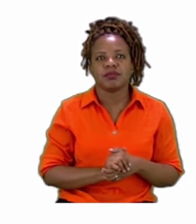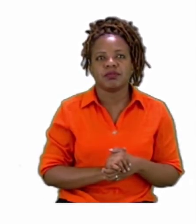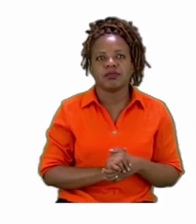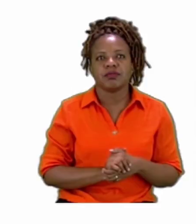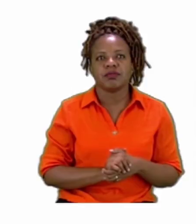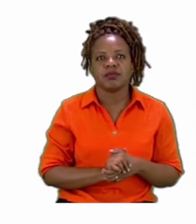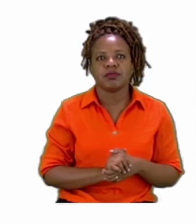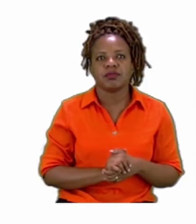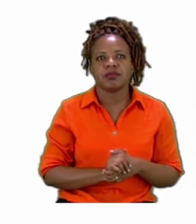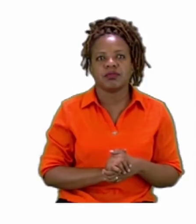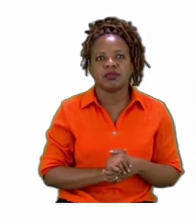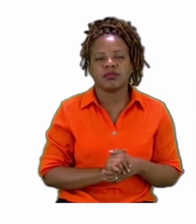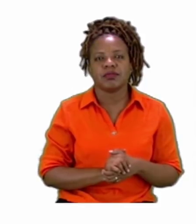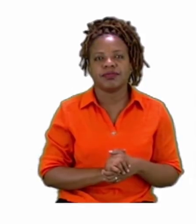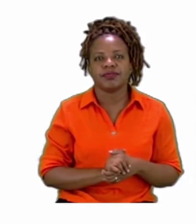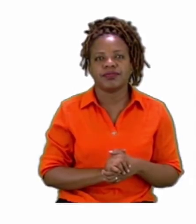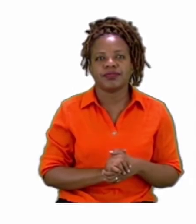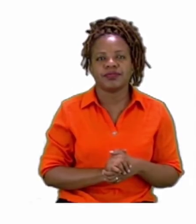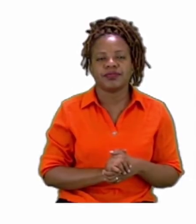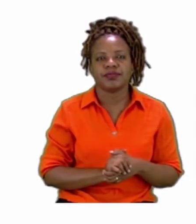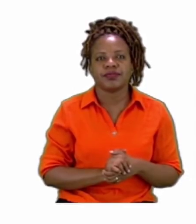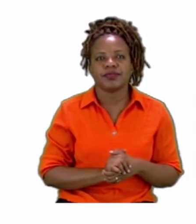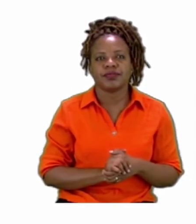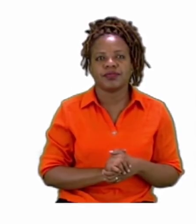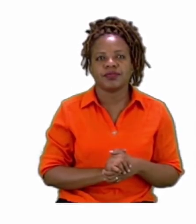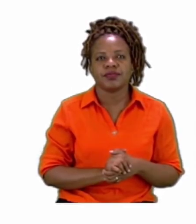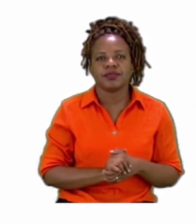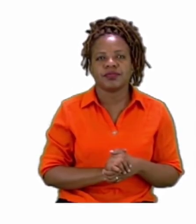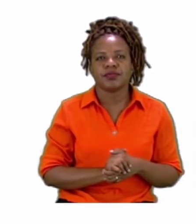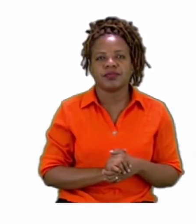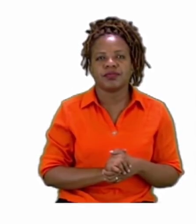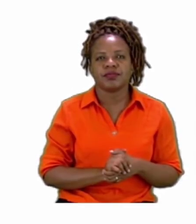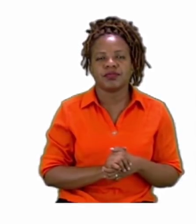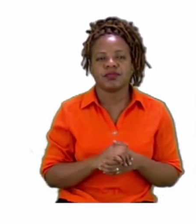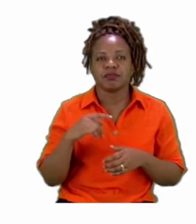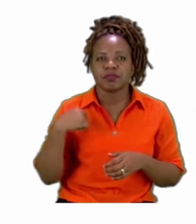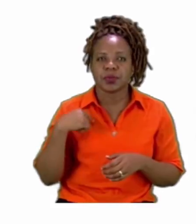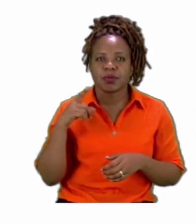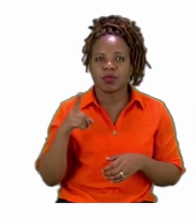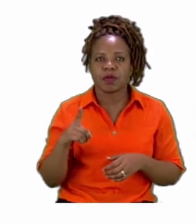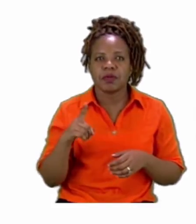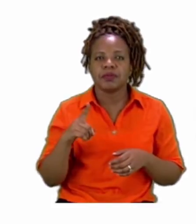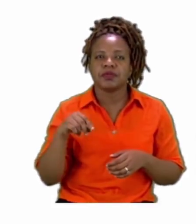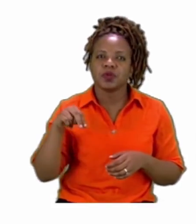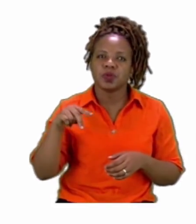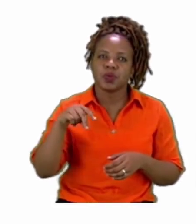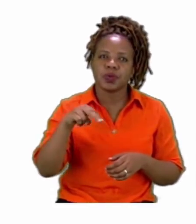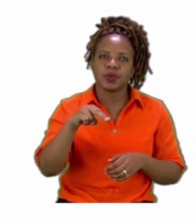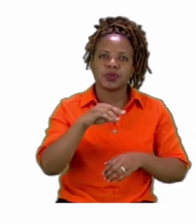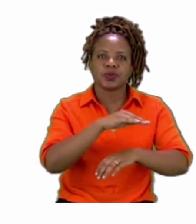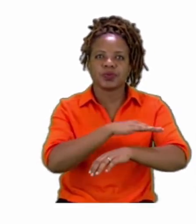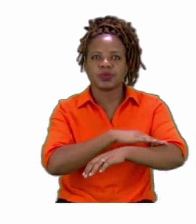go is walking. So the sentence that says, he walked down the